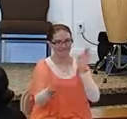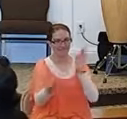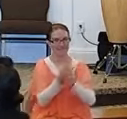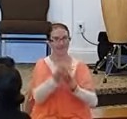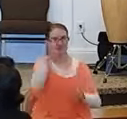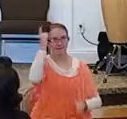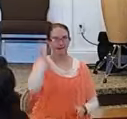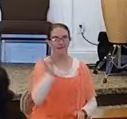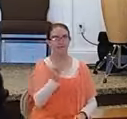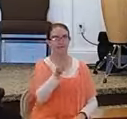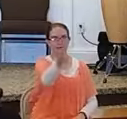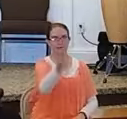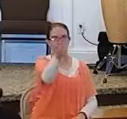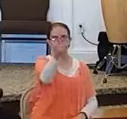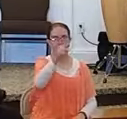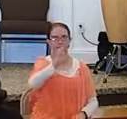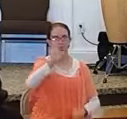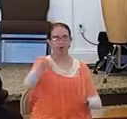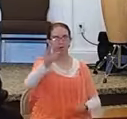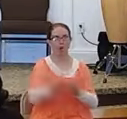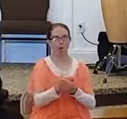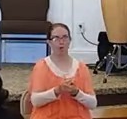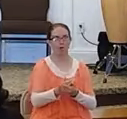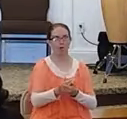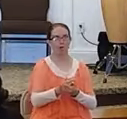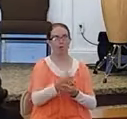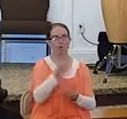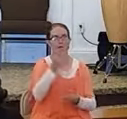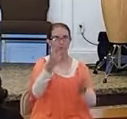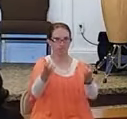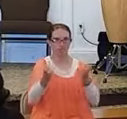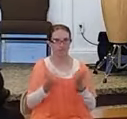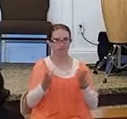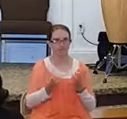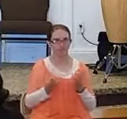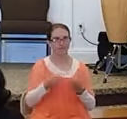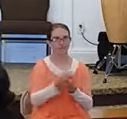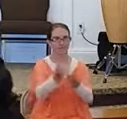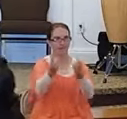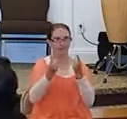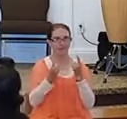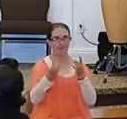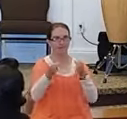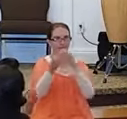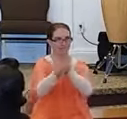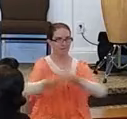Because it's for you. It's for everybody. Whosoever will, let him come and